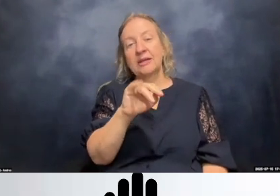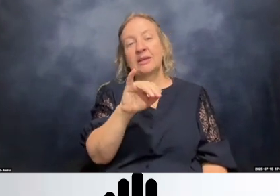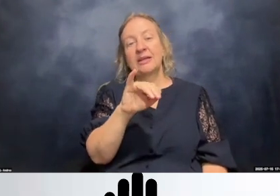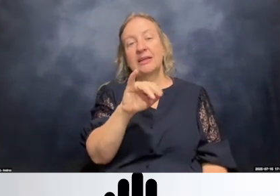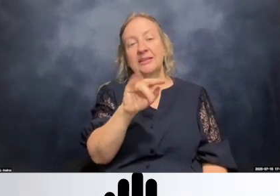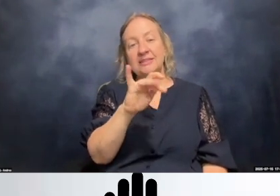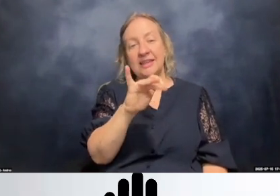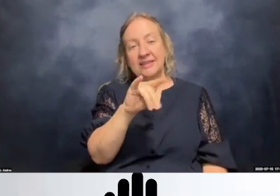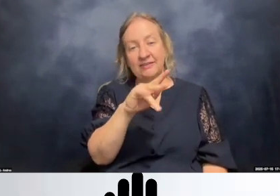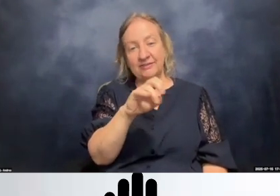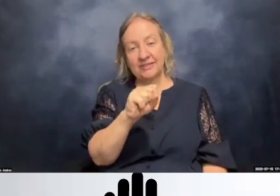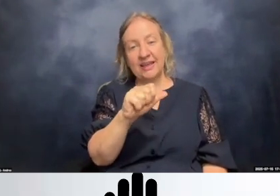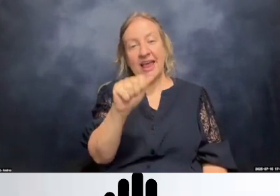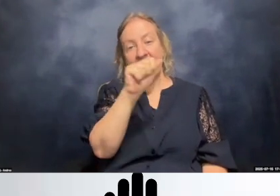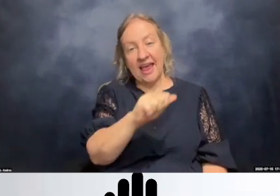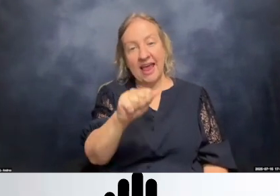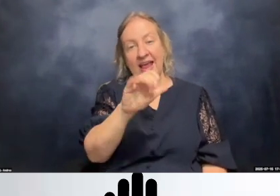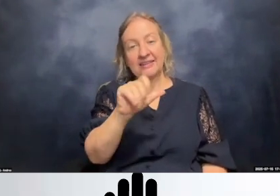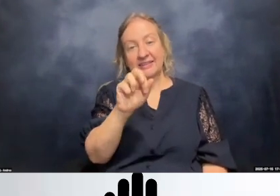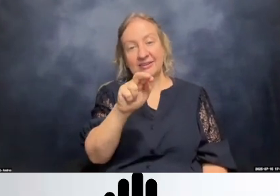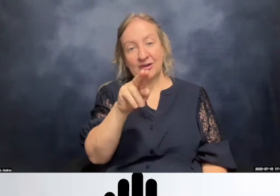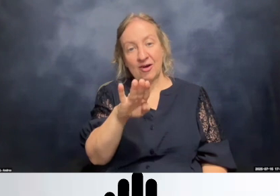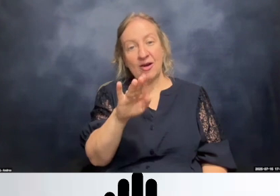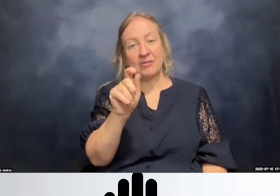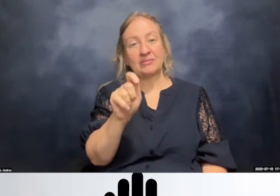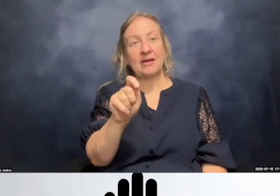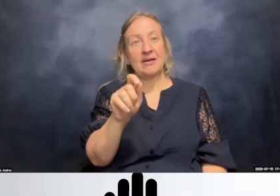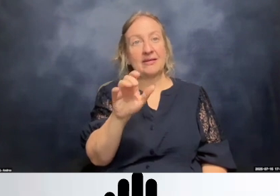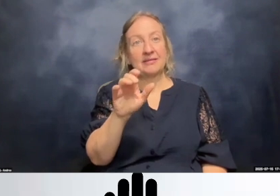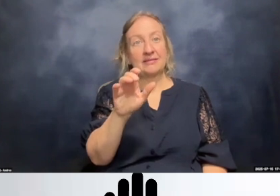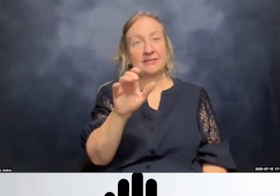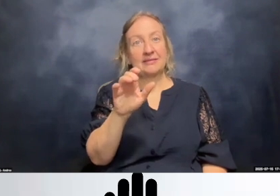cleantransportation@arb.ca.gov. This email address will also be posted in the chat.